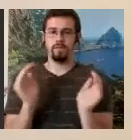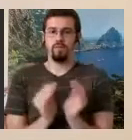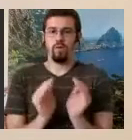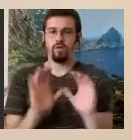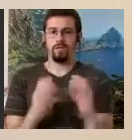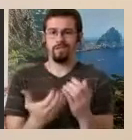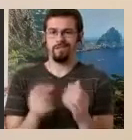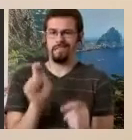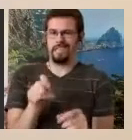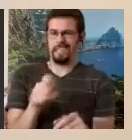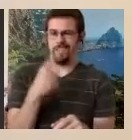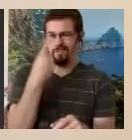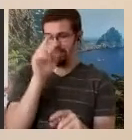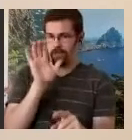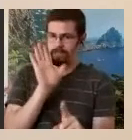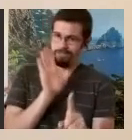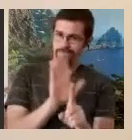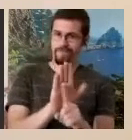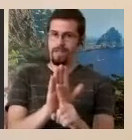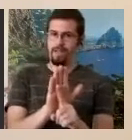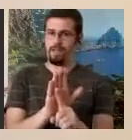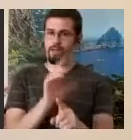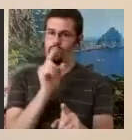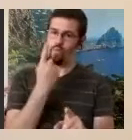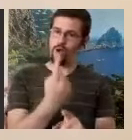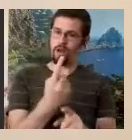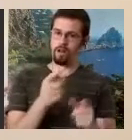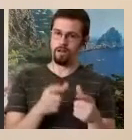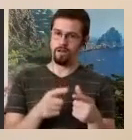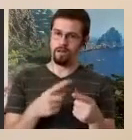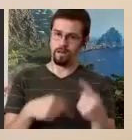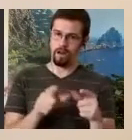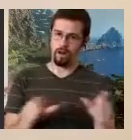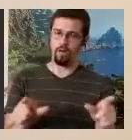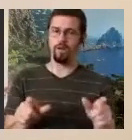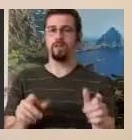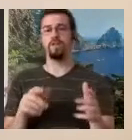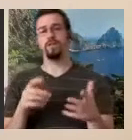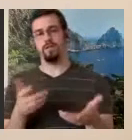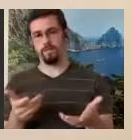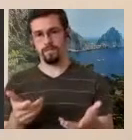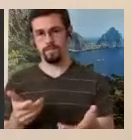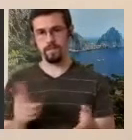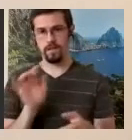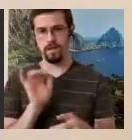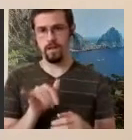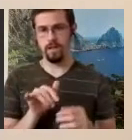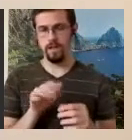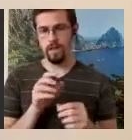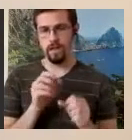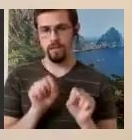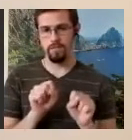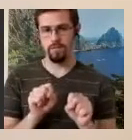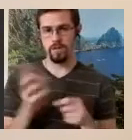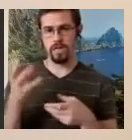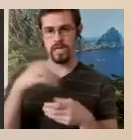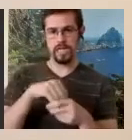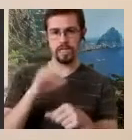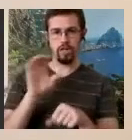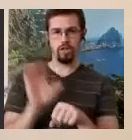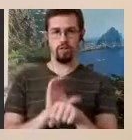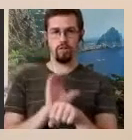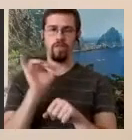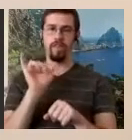smaller symbol set for a given language. And perhaps this is the way. Perhaps this is the future. You know, investigating